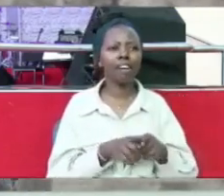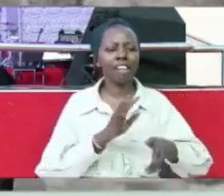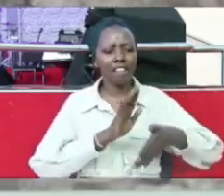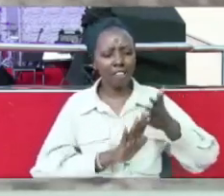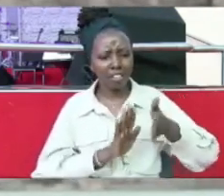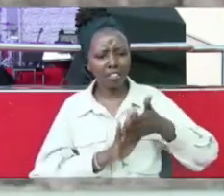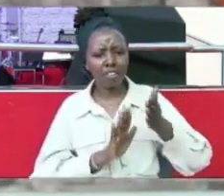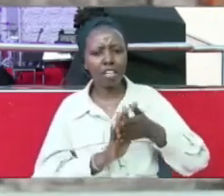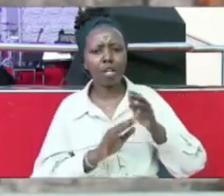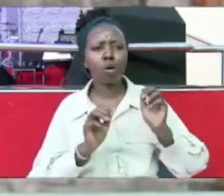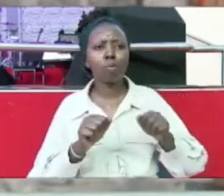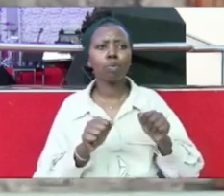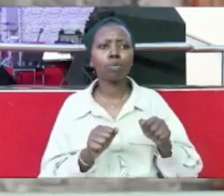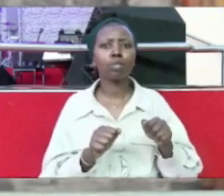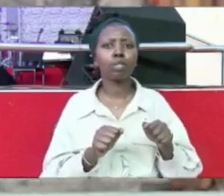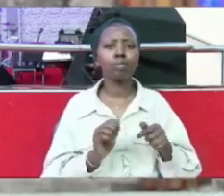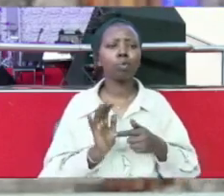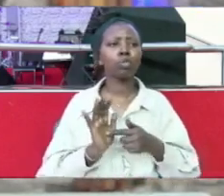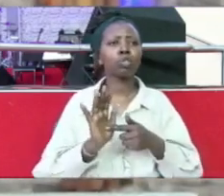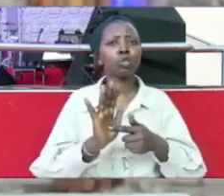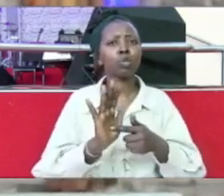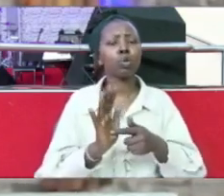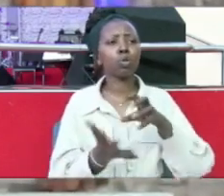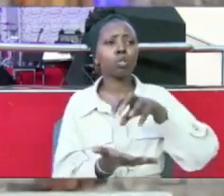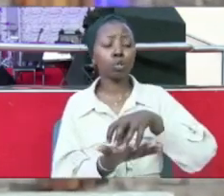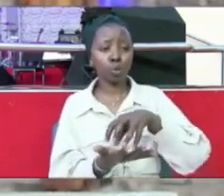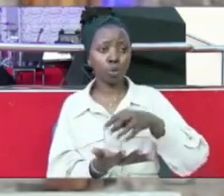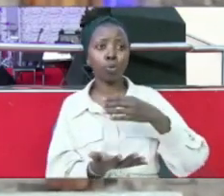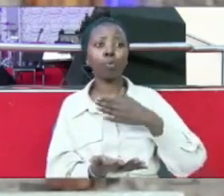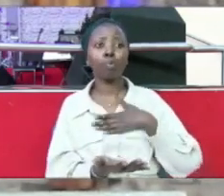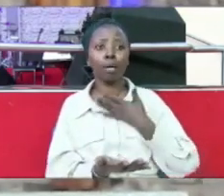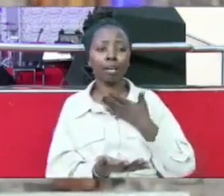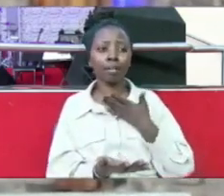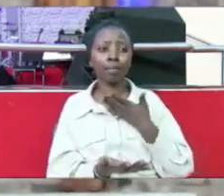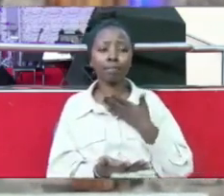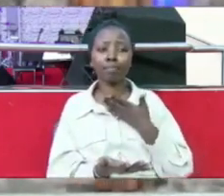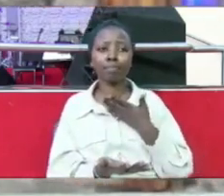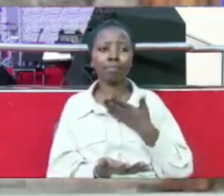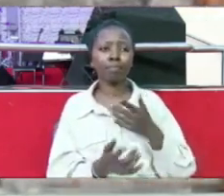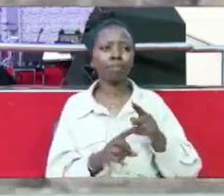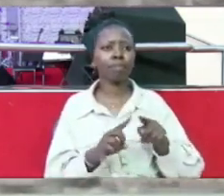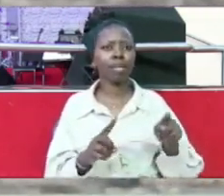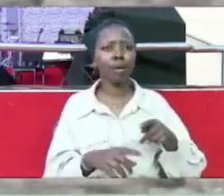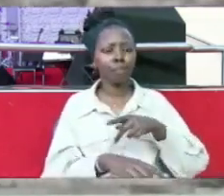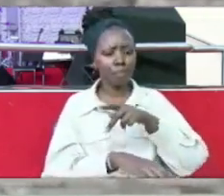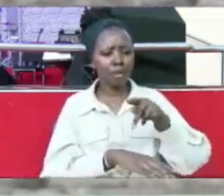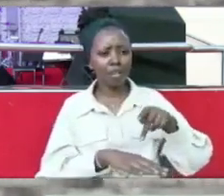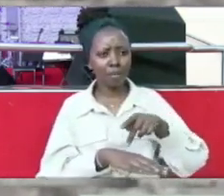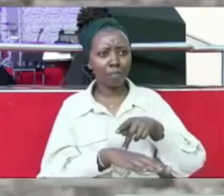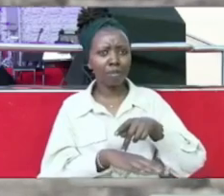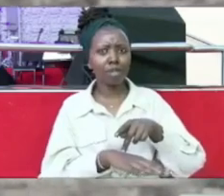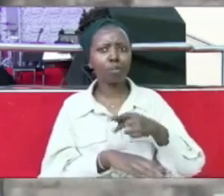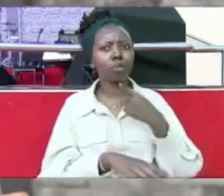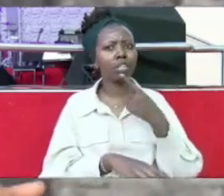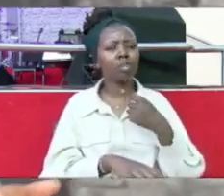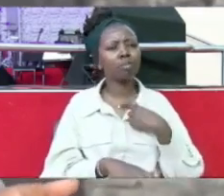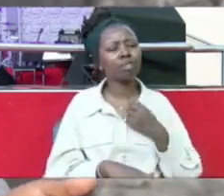able to present my case. But the principal told me, oh sorry, I wish you had come